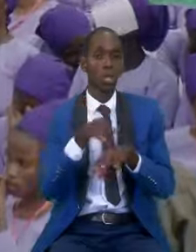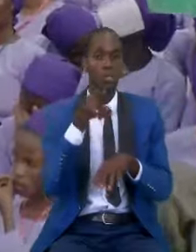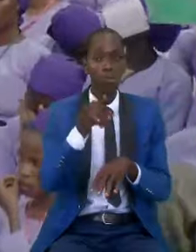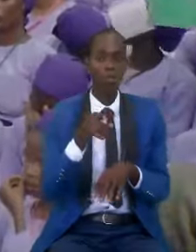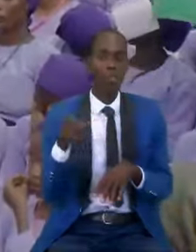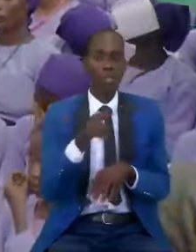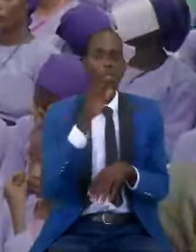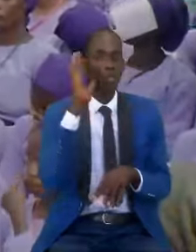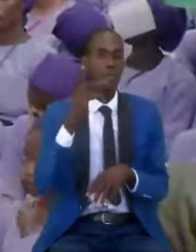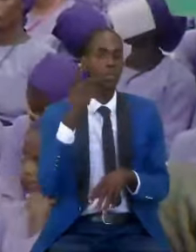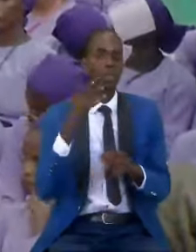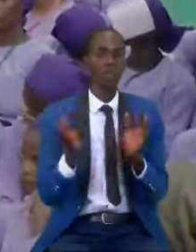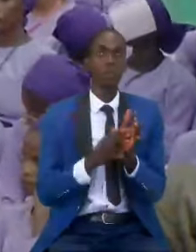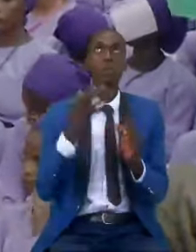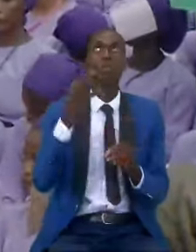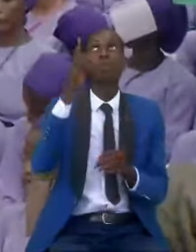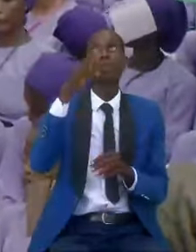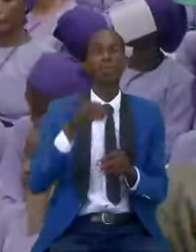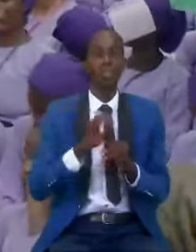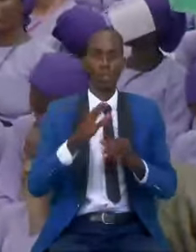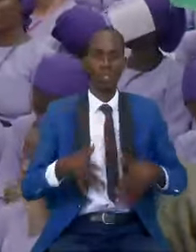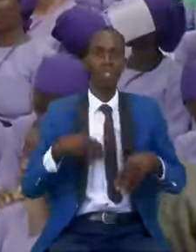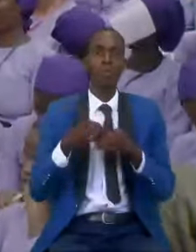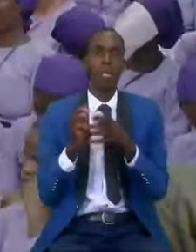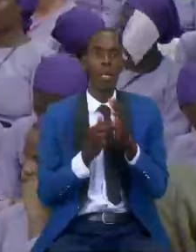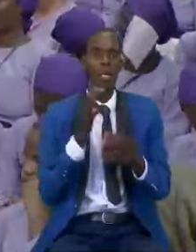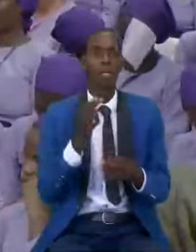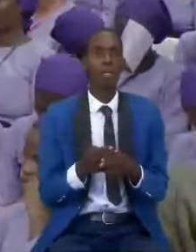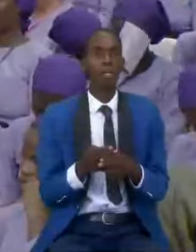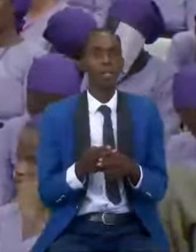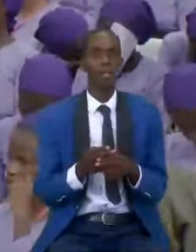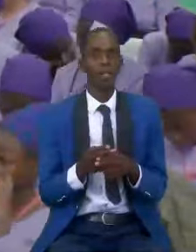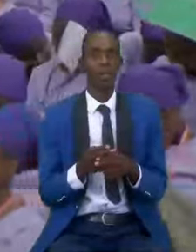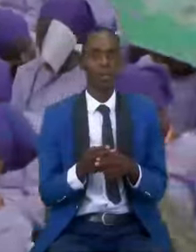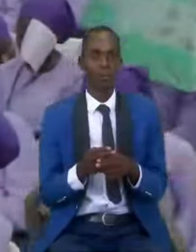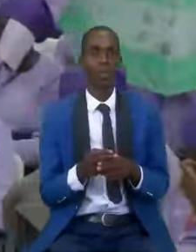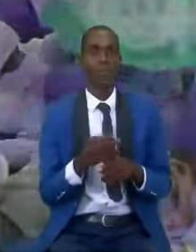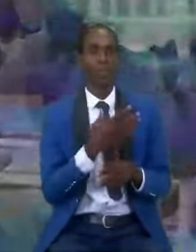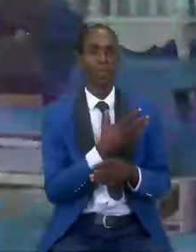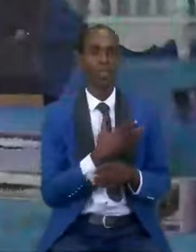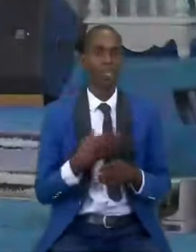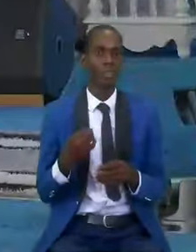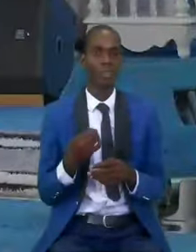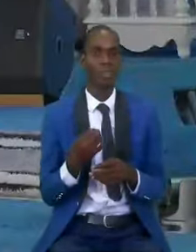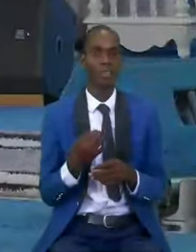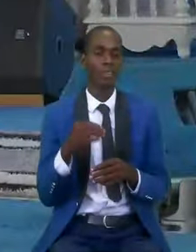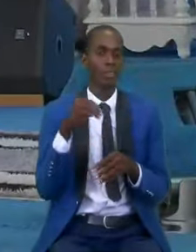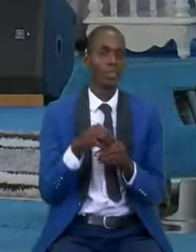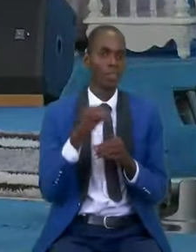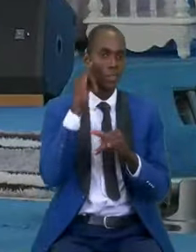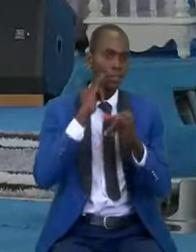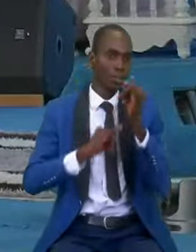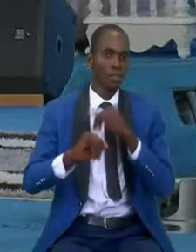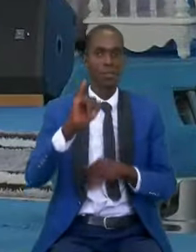Jesus' name. Now we're looking at Isaiah chapter